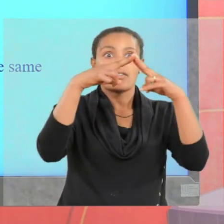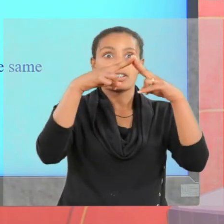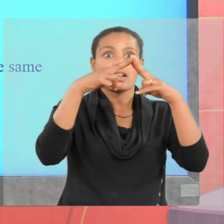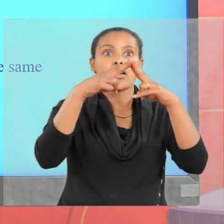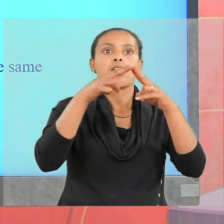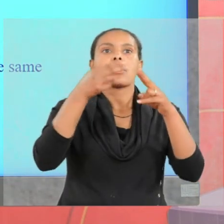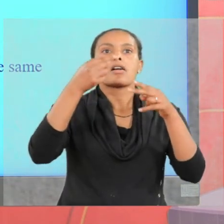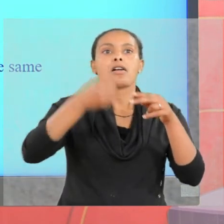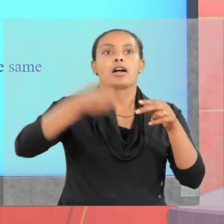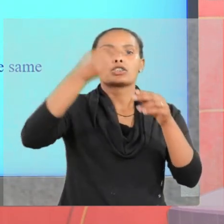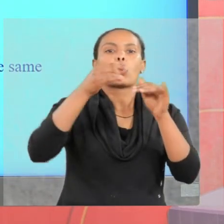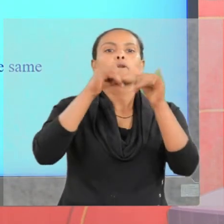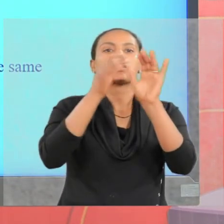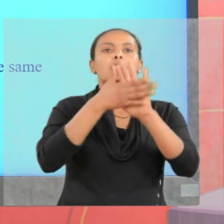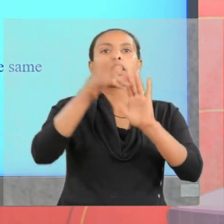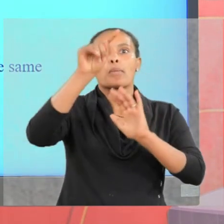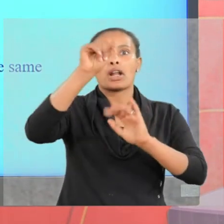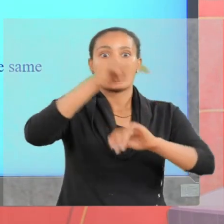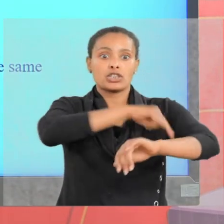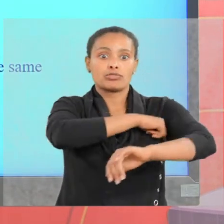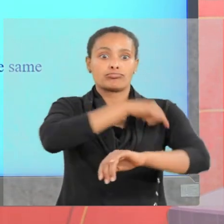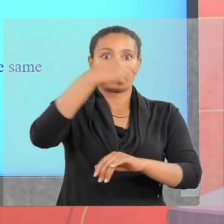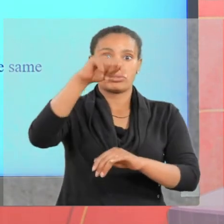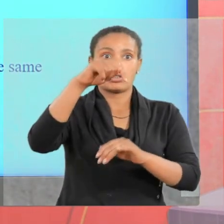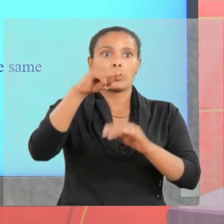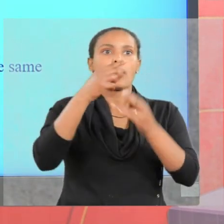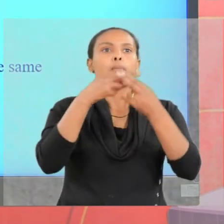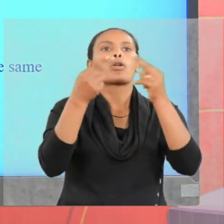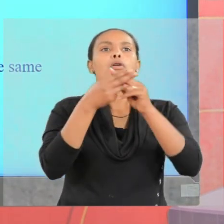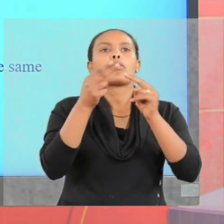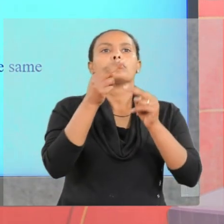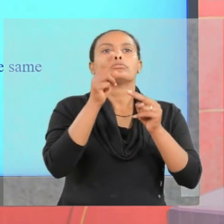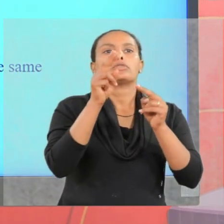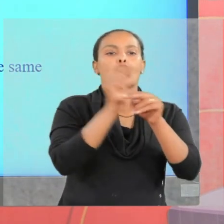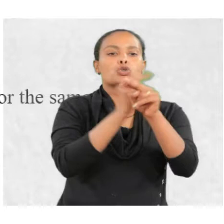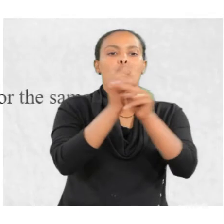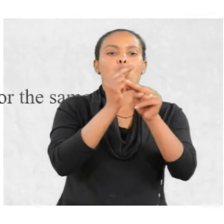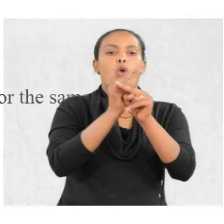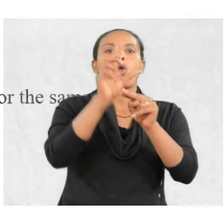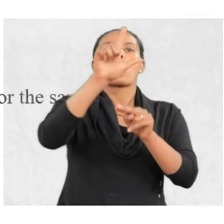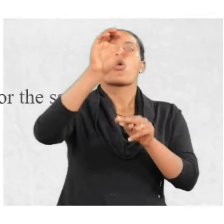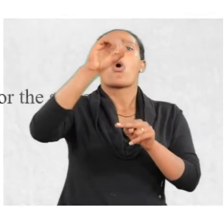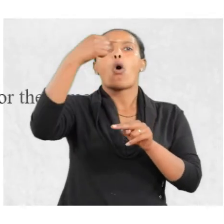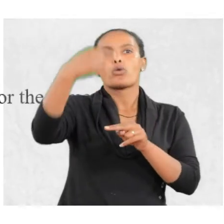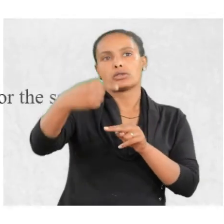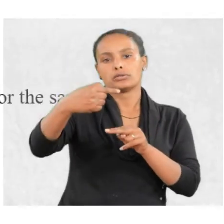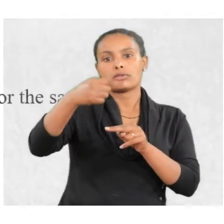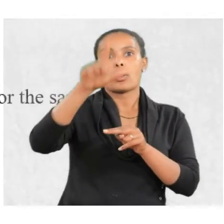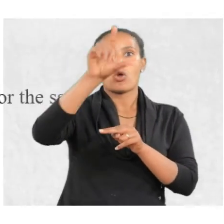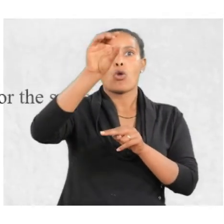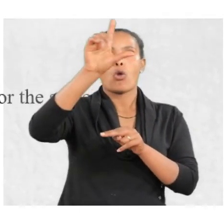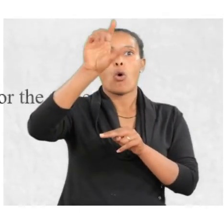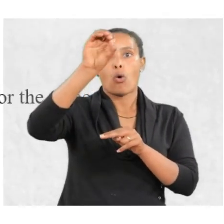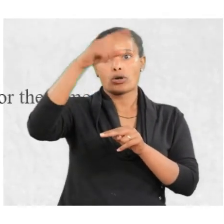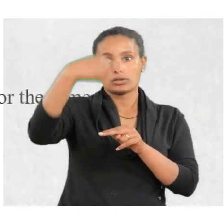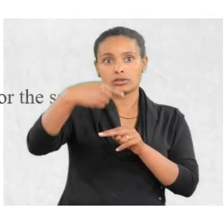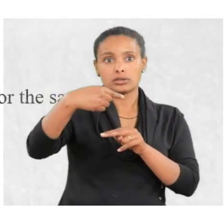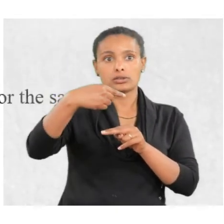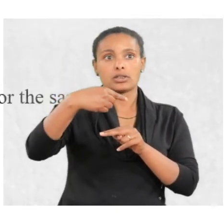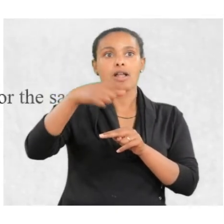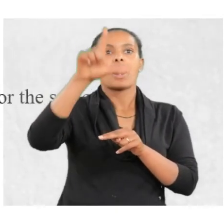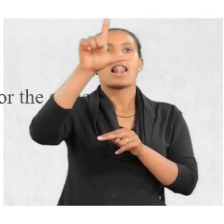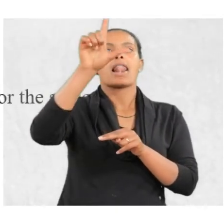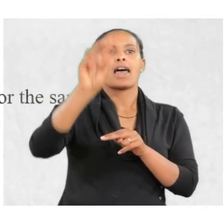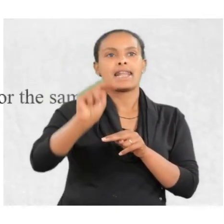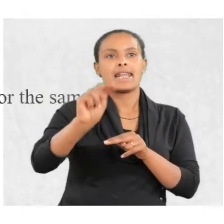times temperature of the reaction. Now multiplying both sides by natural logarithm, this becomes ln